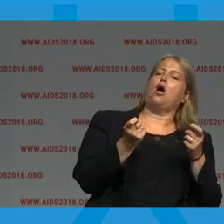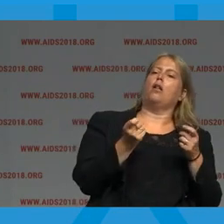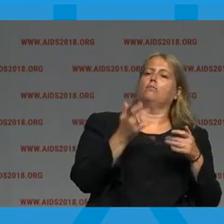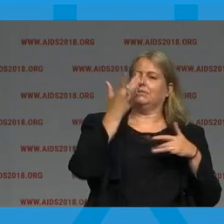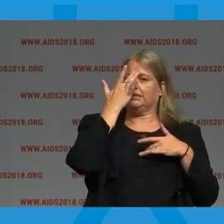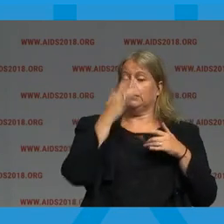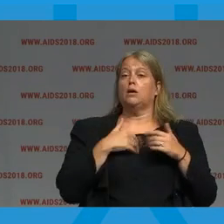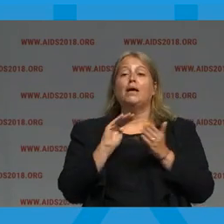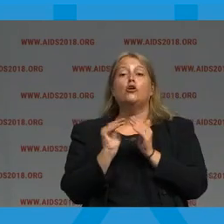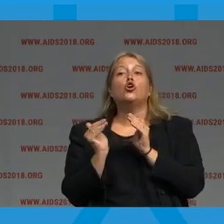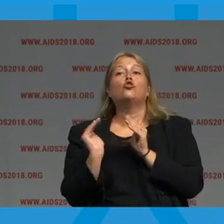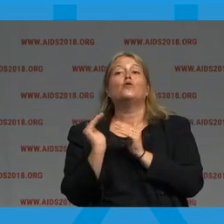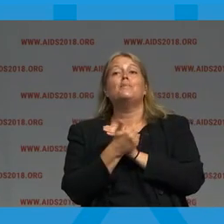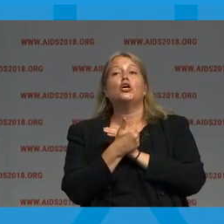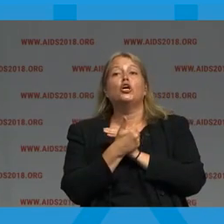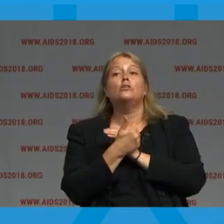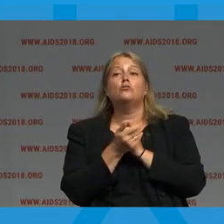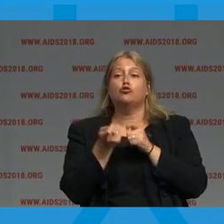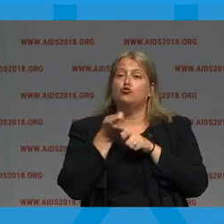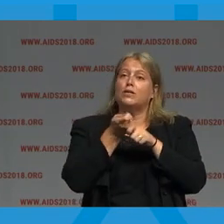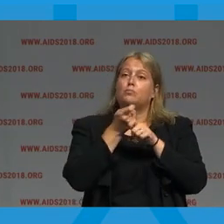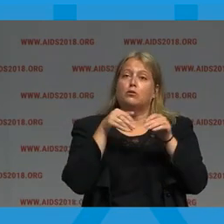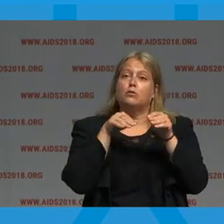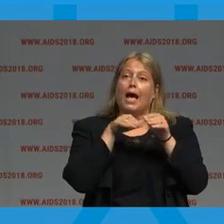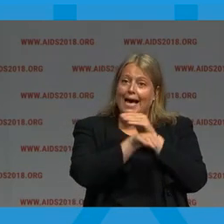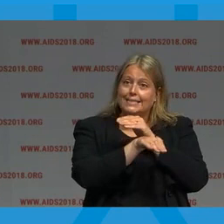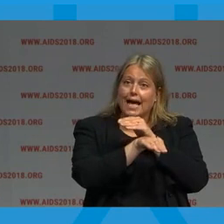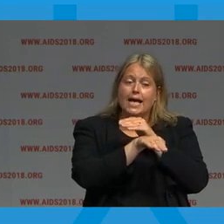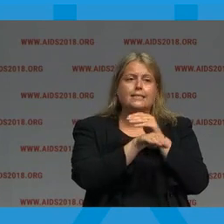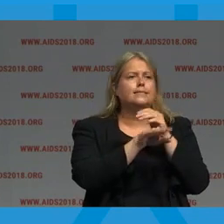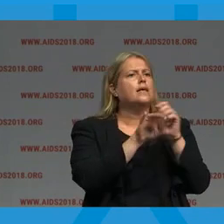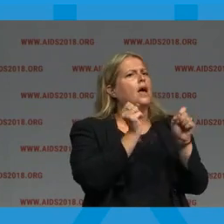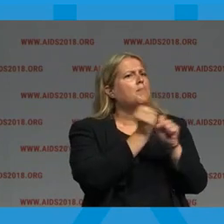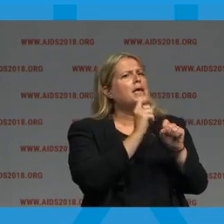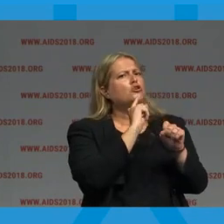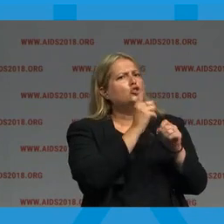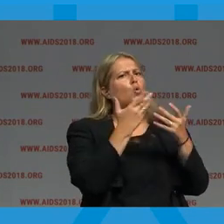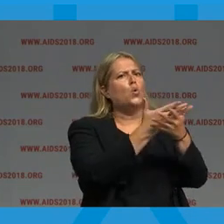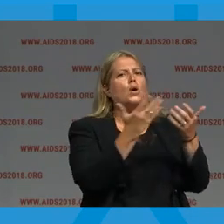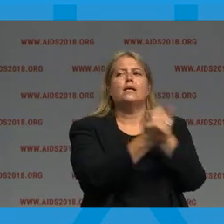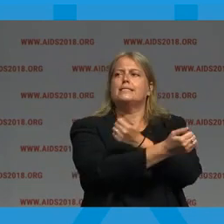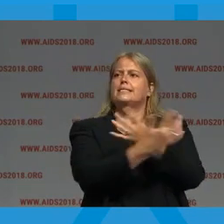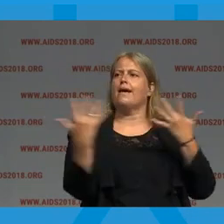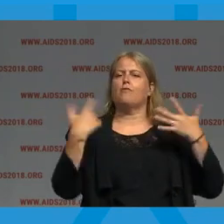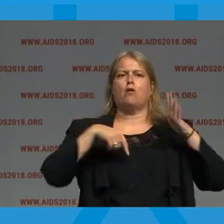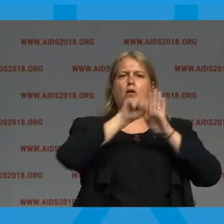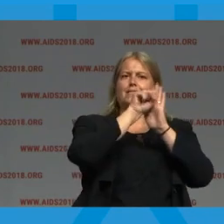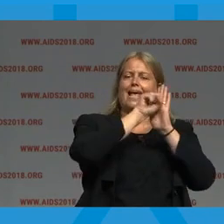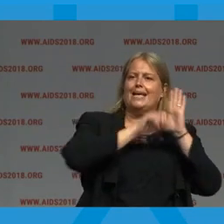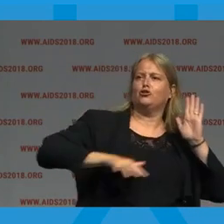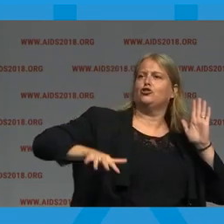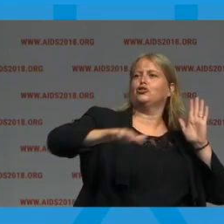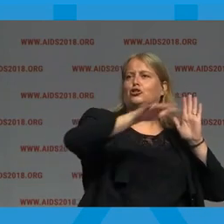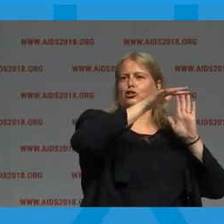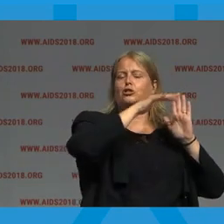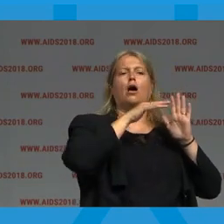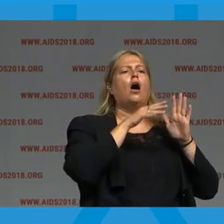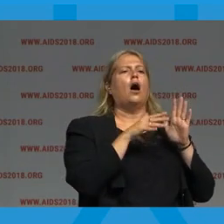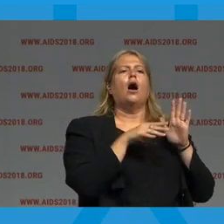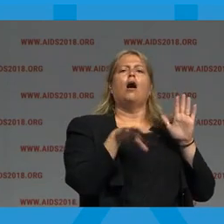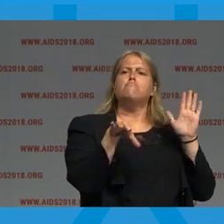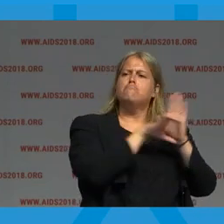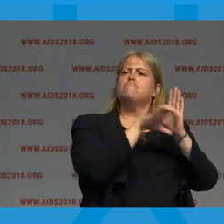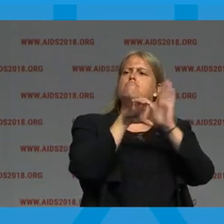Caribbean, access to treatment has ensured that 7 of our states have been certified as